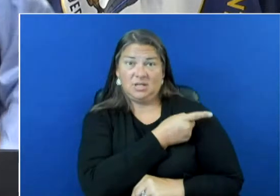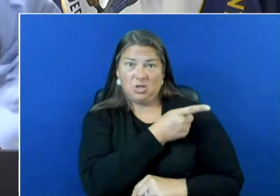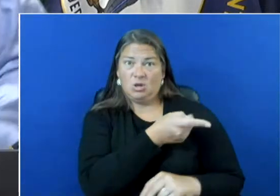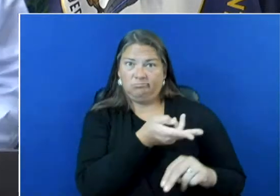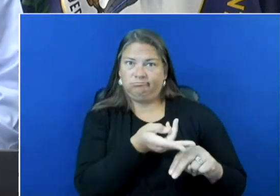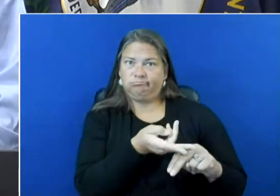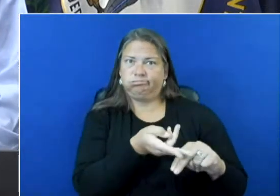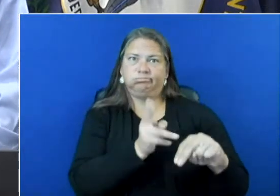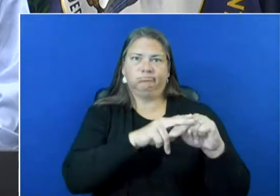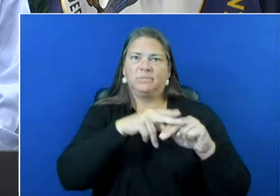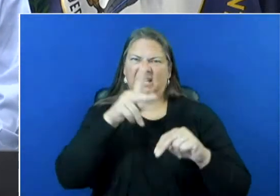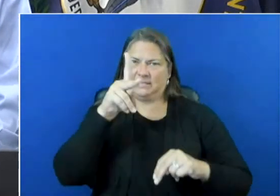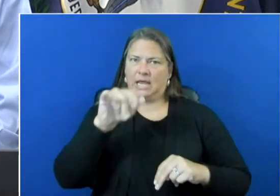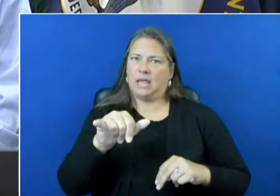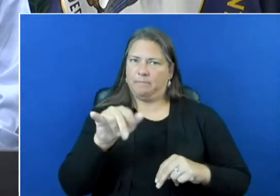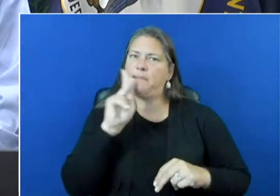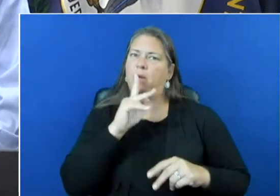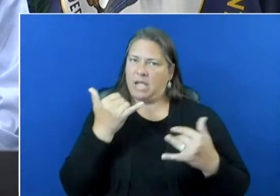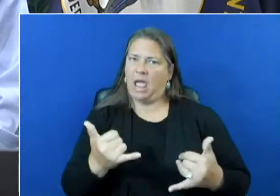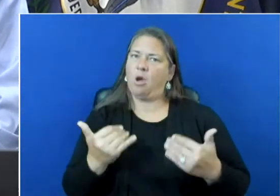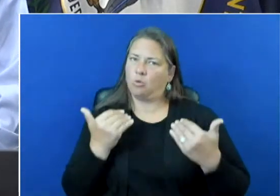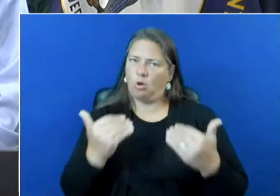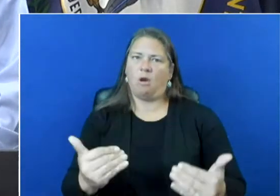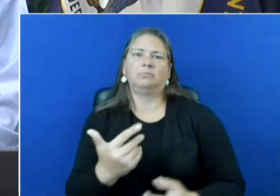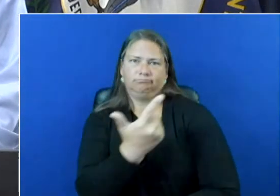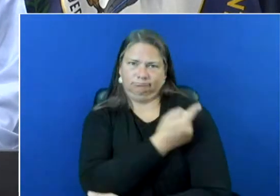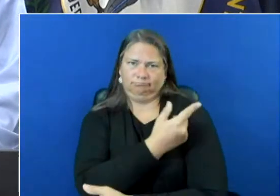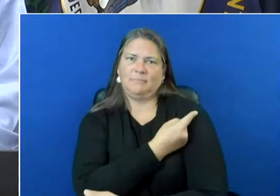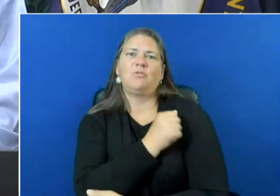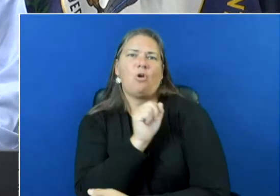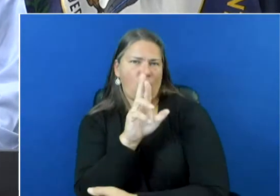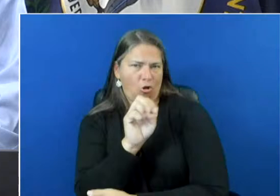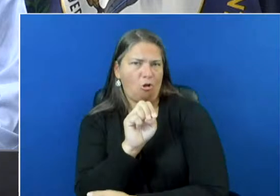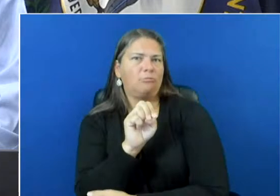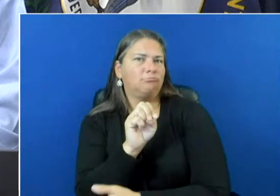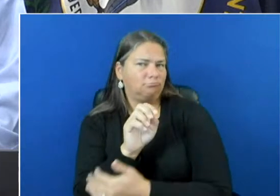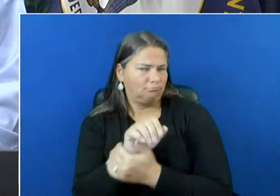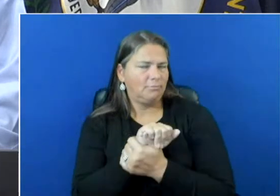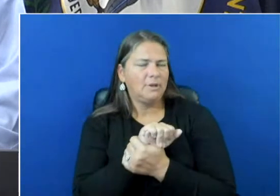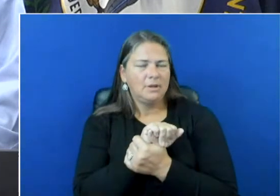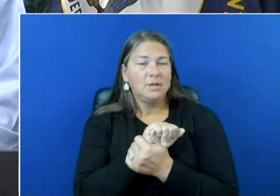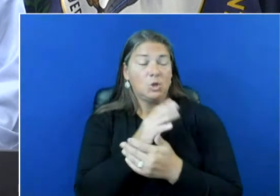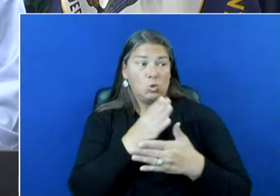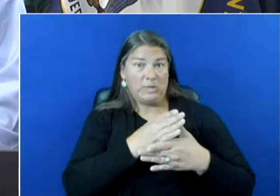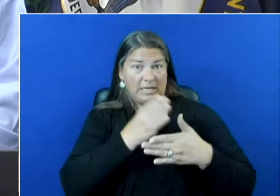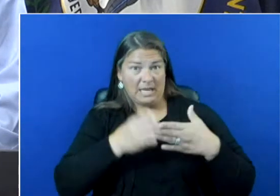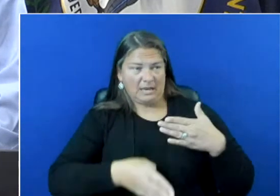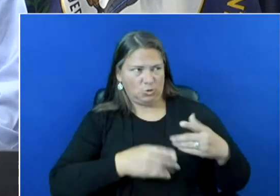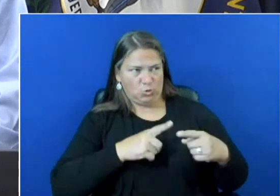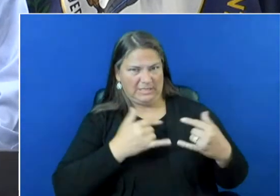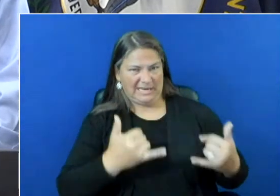Kentucky, something we hadn't seen in a while. Over the weekend and through today,